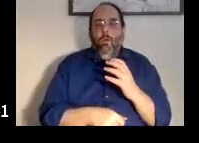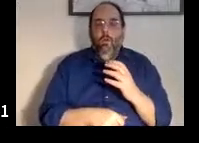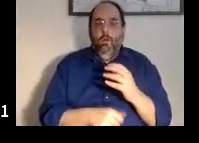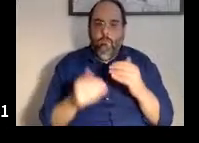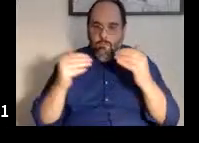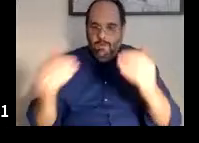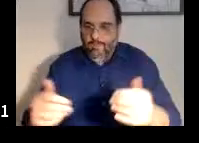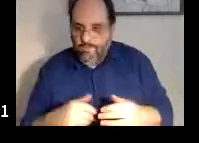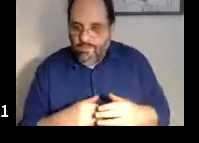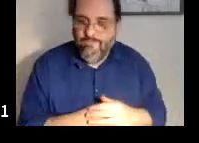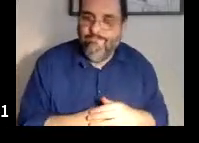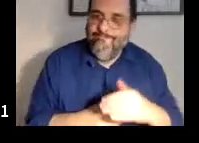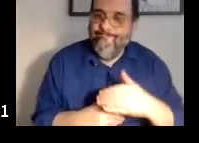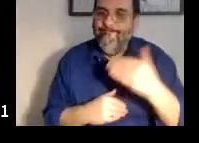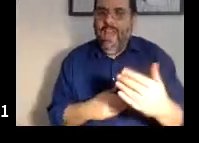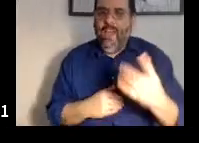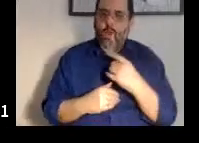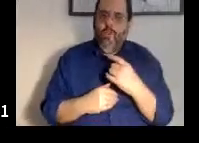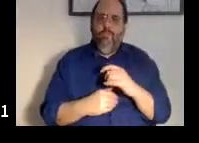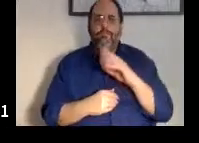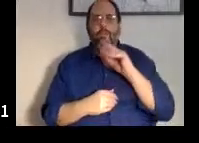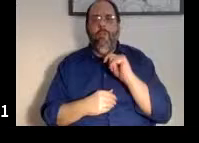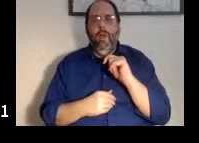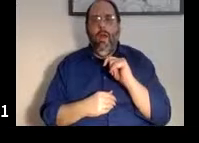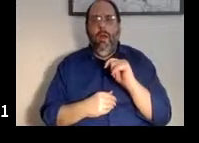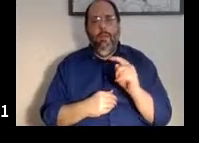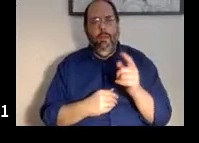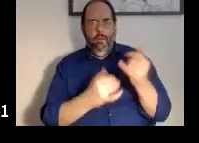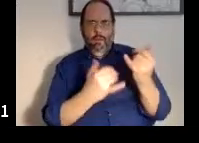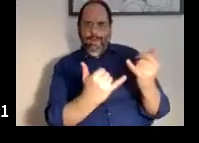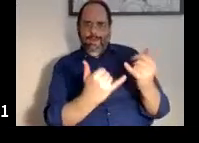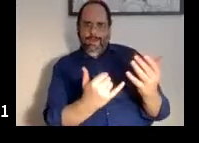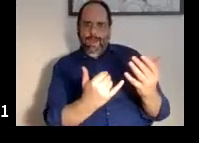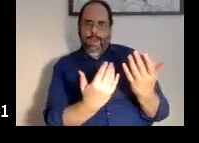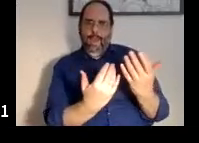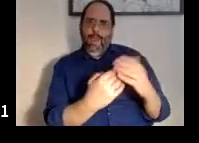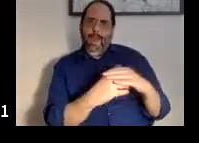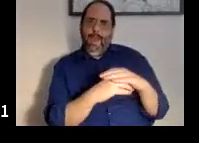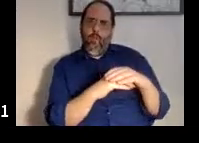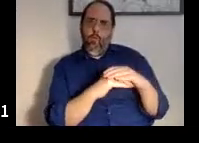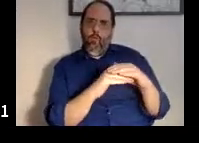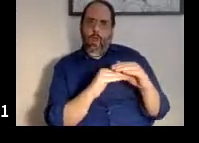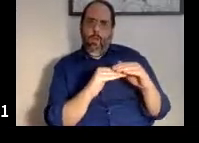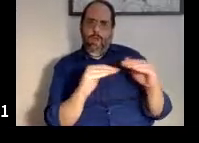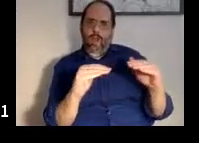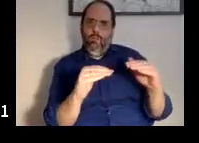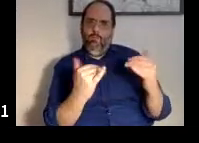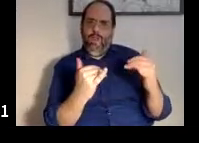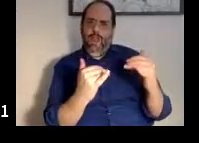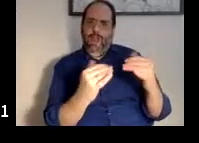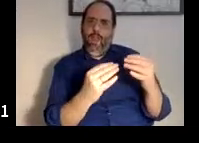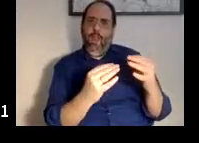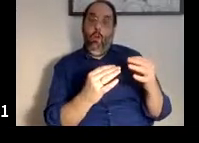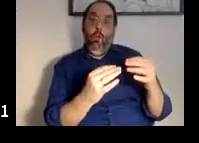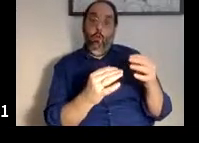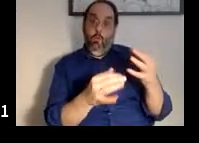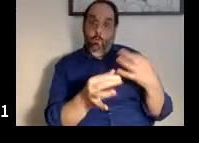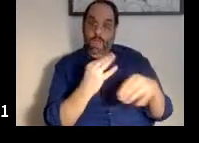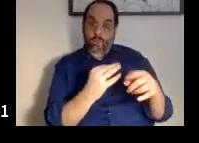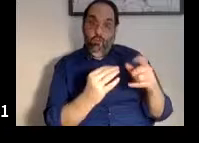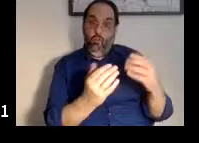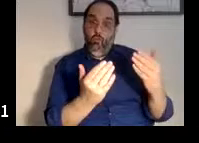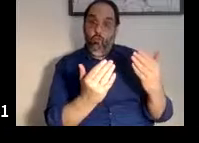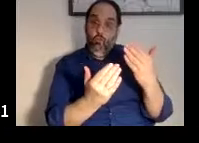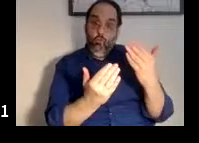moving on to another one, it talks about where an existing ground level play component is replaced, should the new component comply